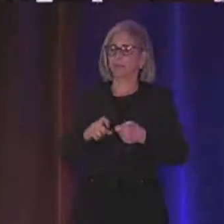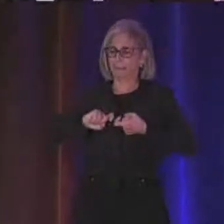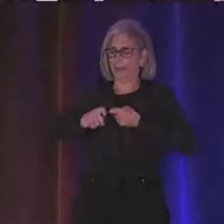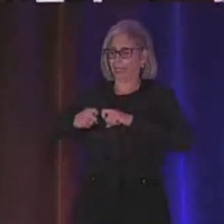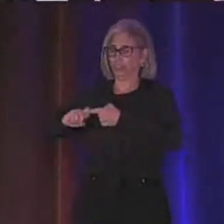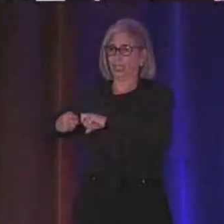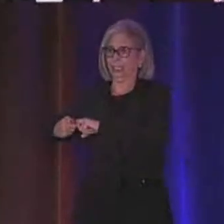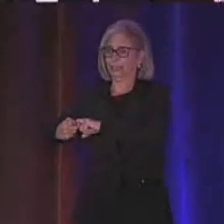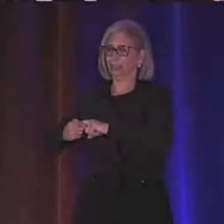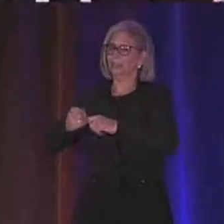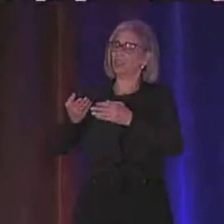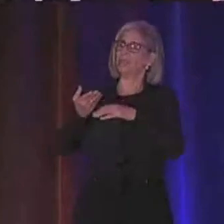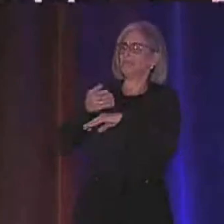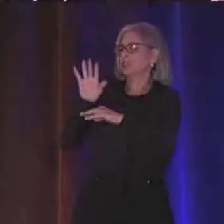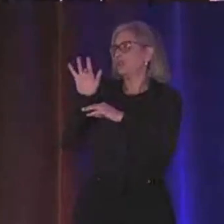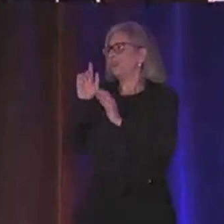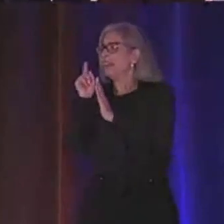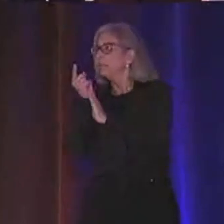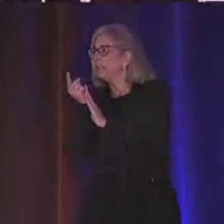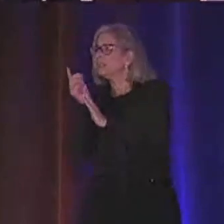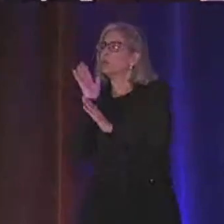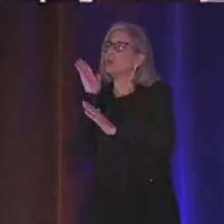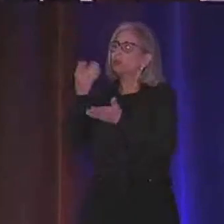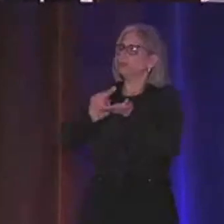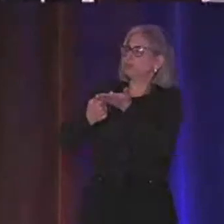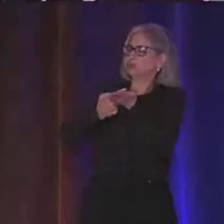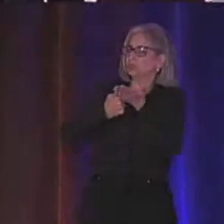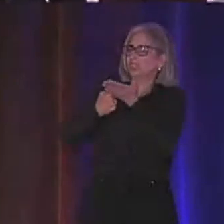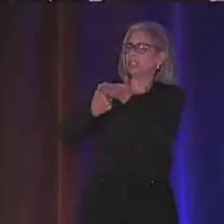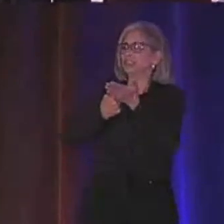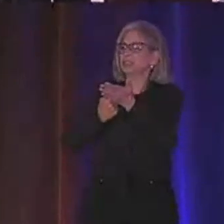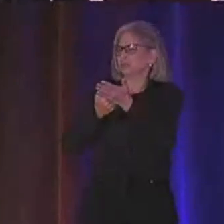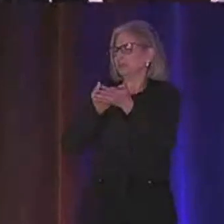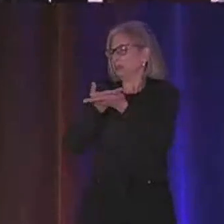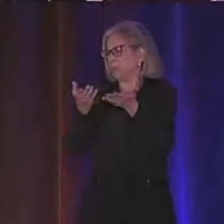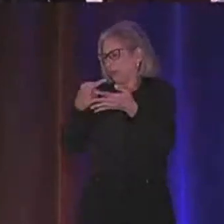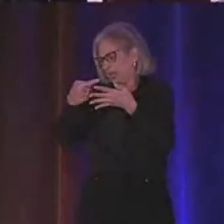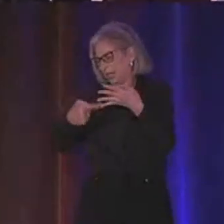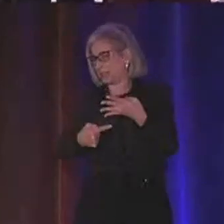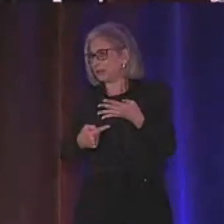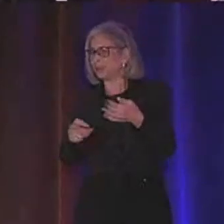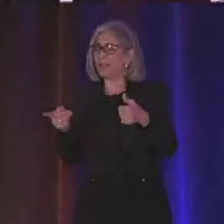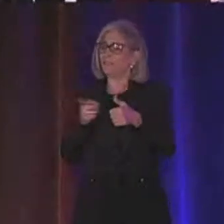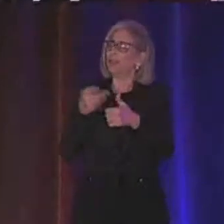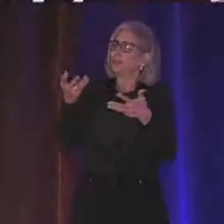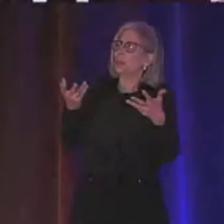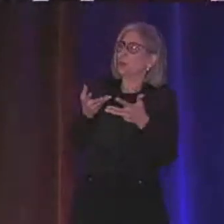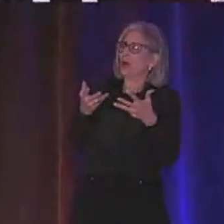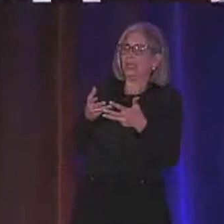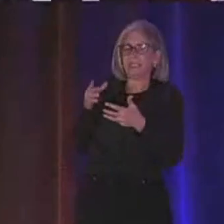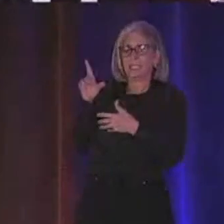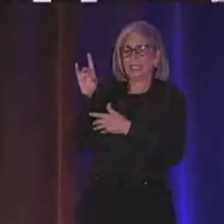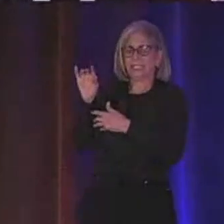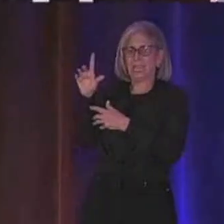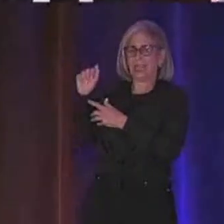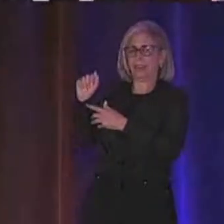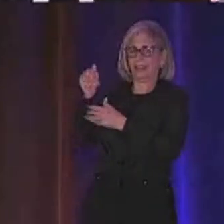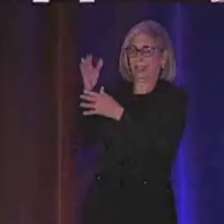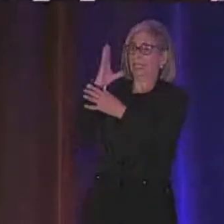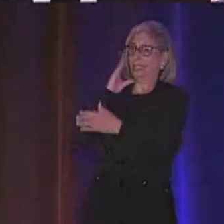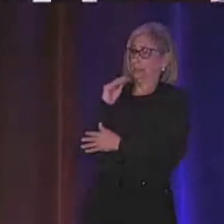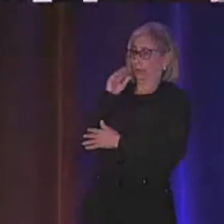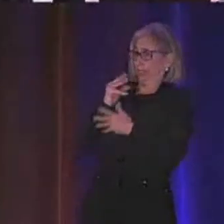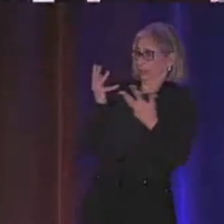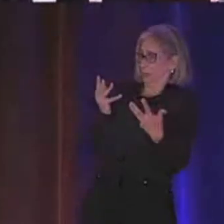So for the next 25-ish minutes, we're going to talk about a few things, right? So first, what is data experience?